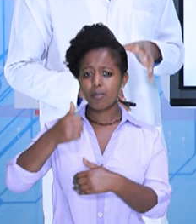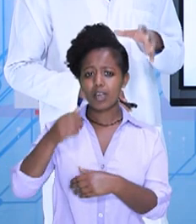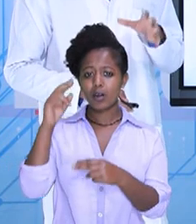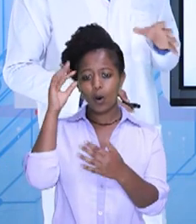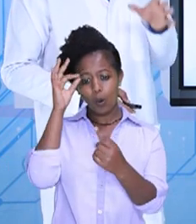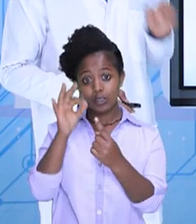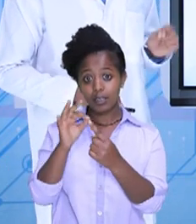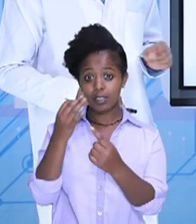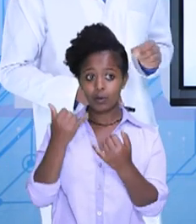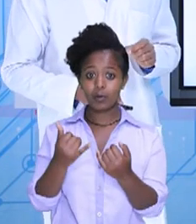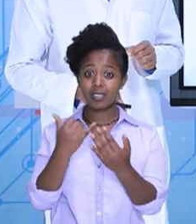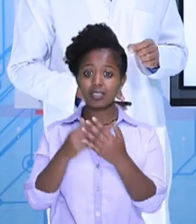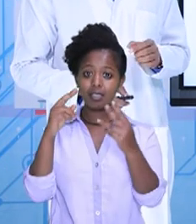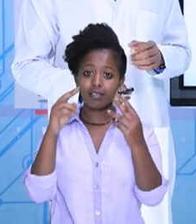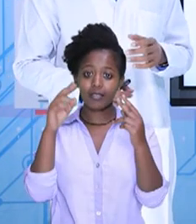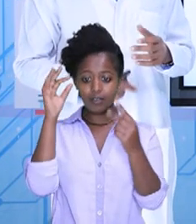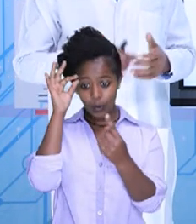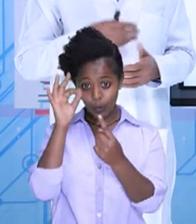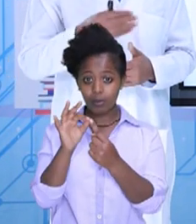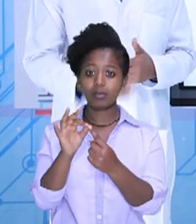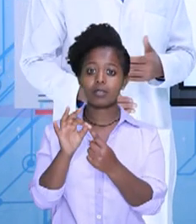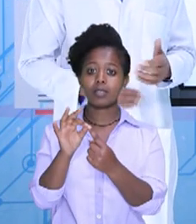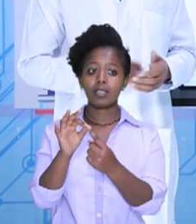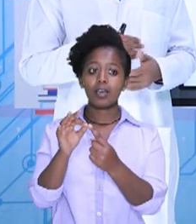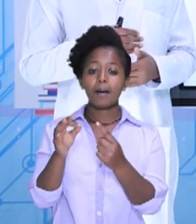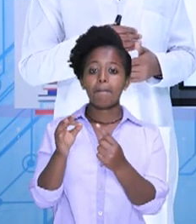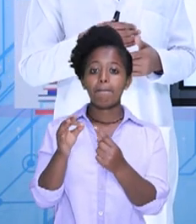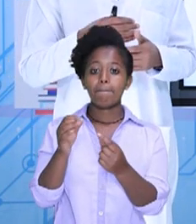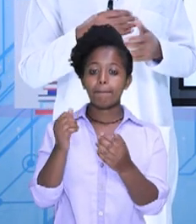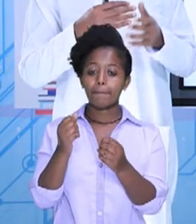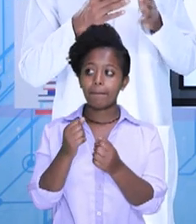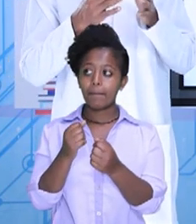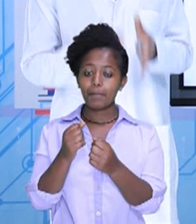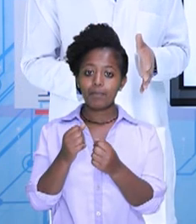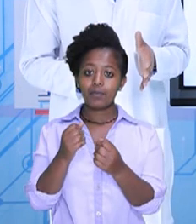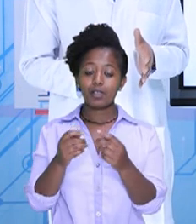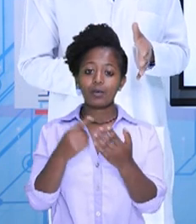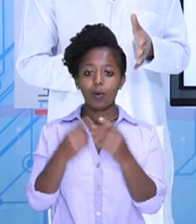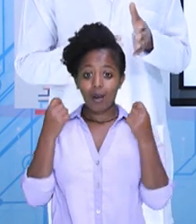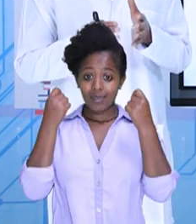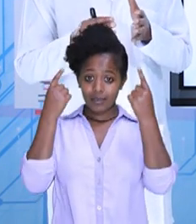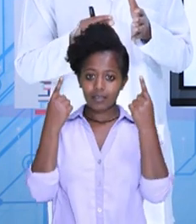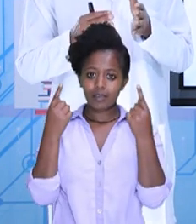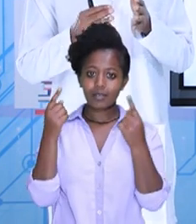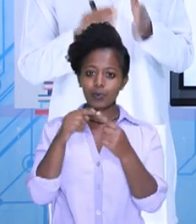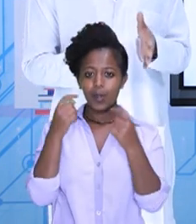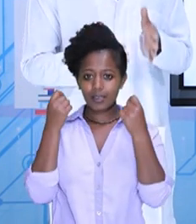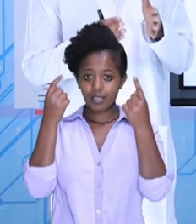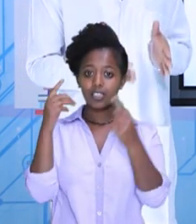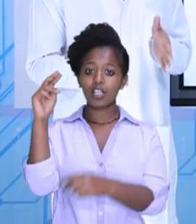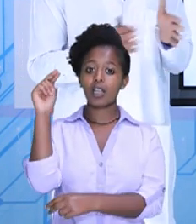objective of this subtopic is to make you to understand